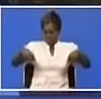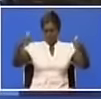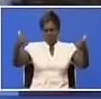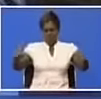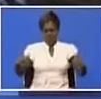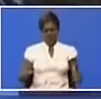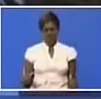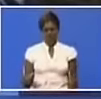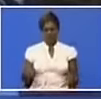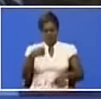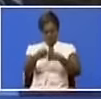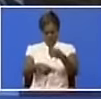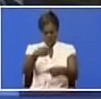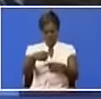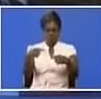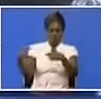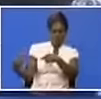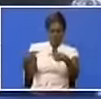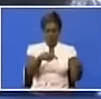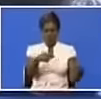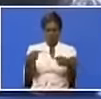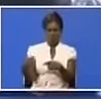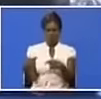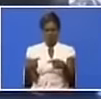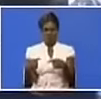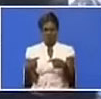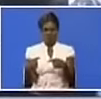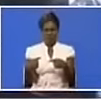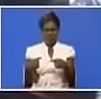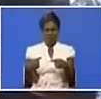we shall fight this fight and win it. Like